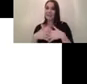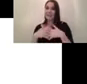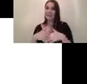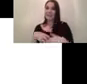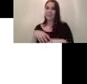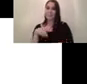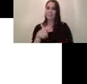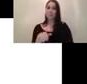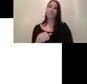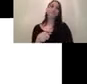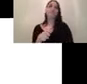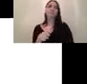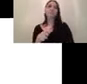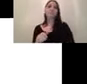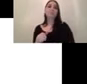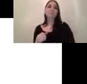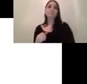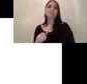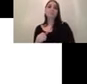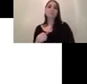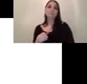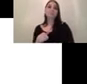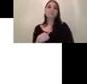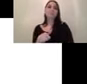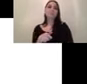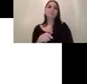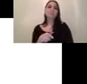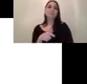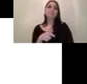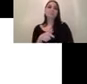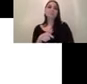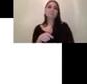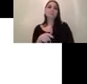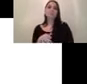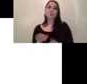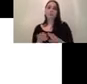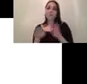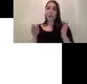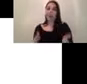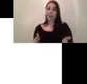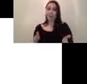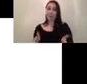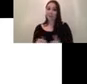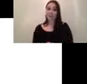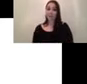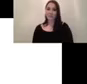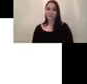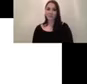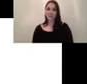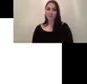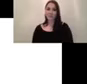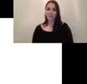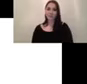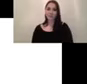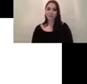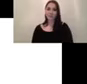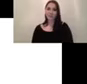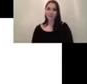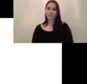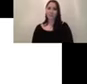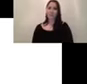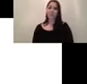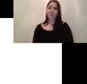Here is the bench. Can you see my cursor? This is the bench, and then the